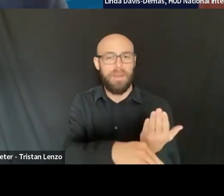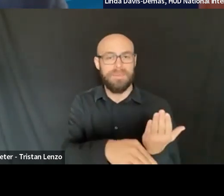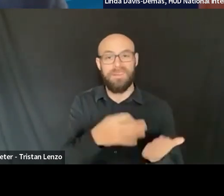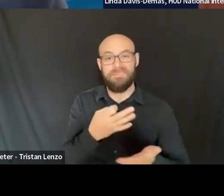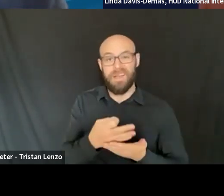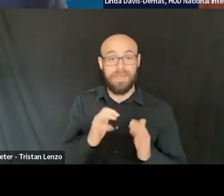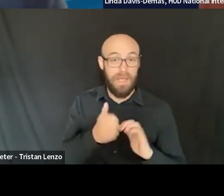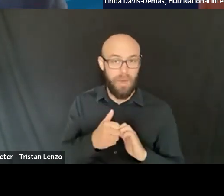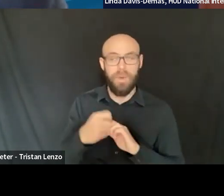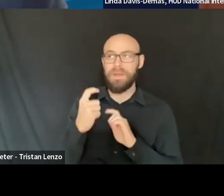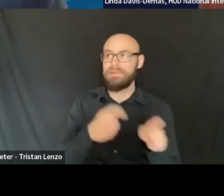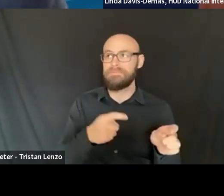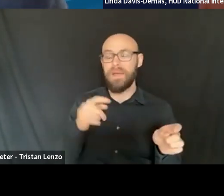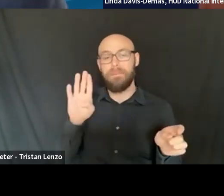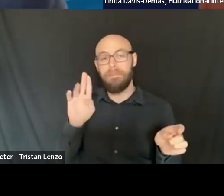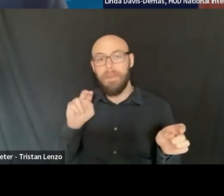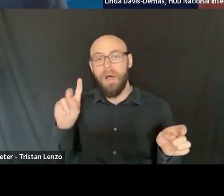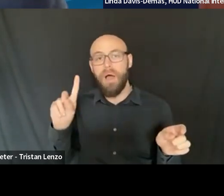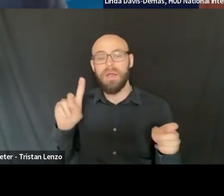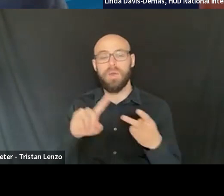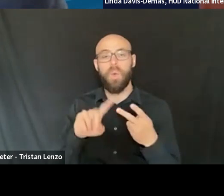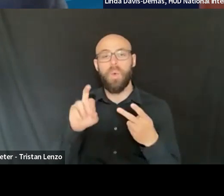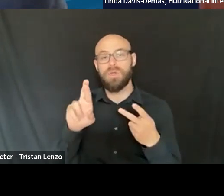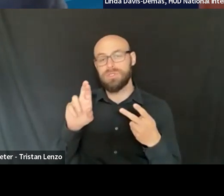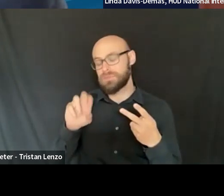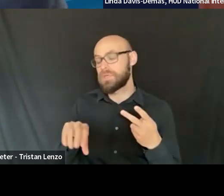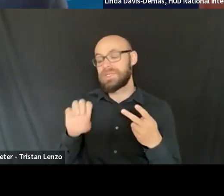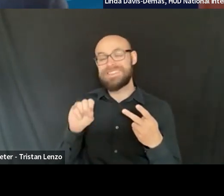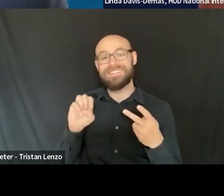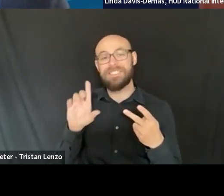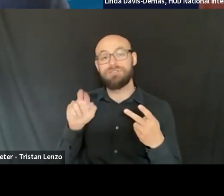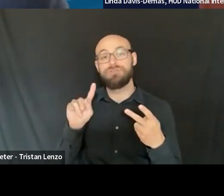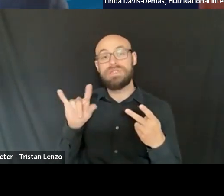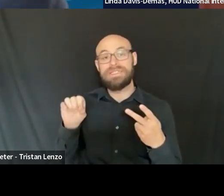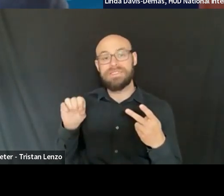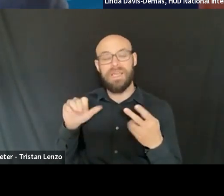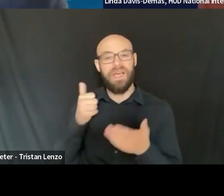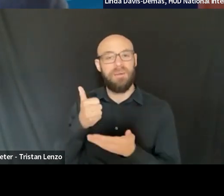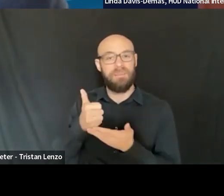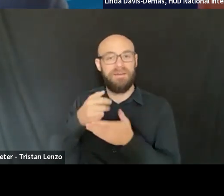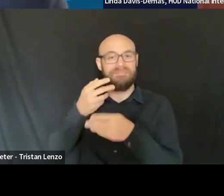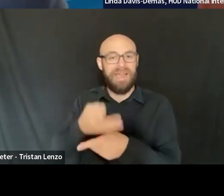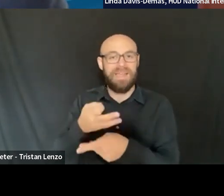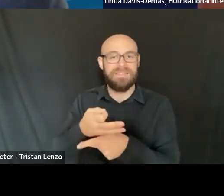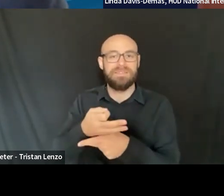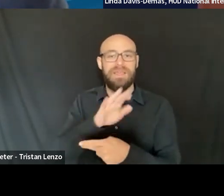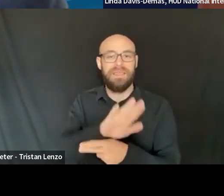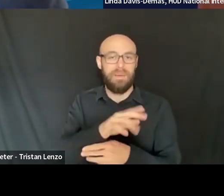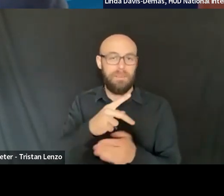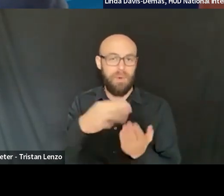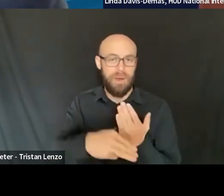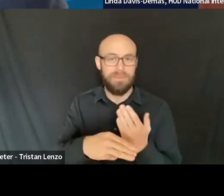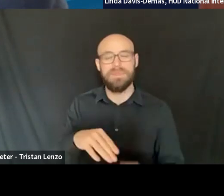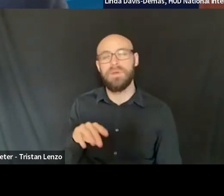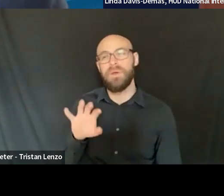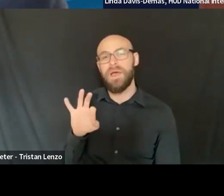either bonds or securities that they use to finance their affordable lending programs. And, there's a variety of reasons that HFAs are able to